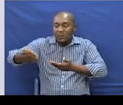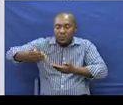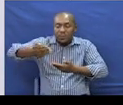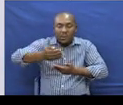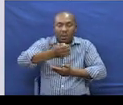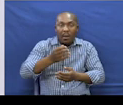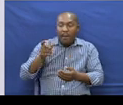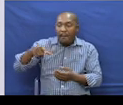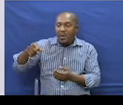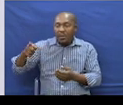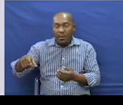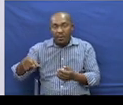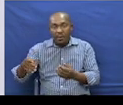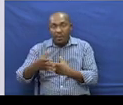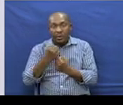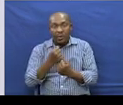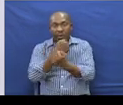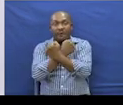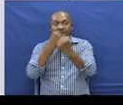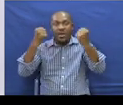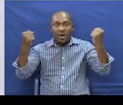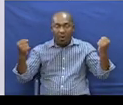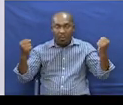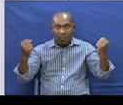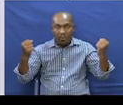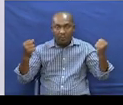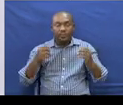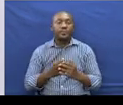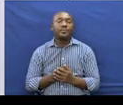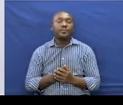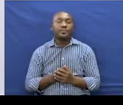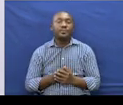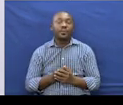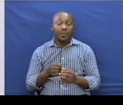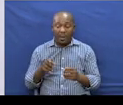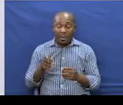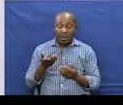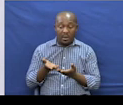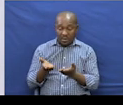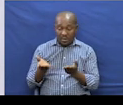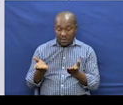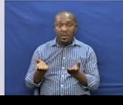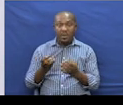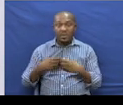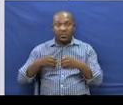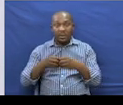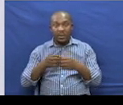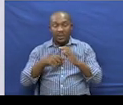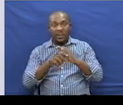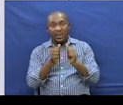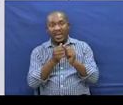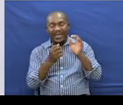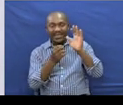can exercise their political freedom. These political parties later in 1965